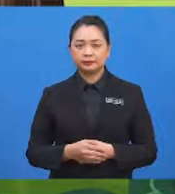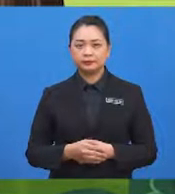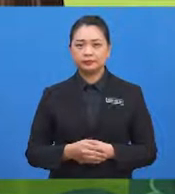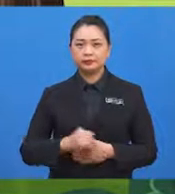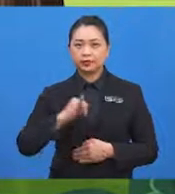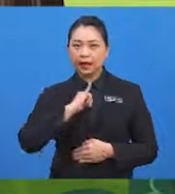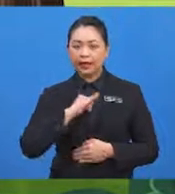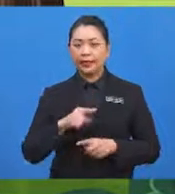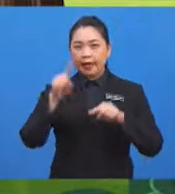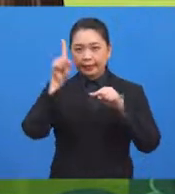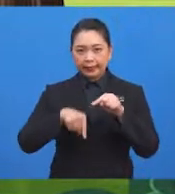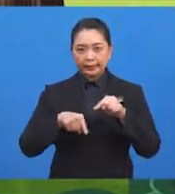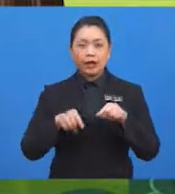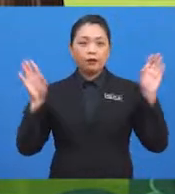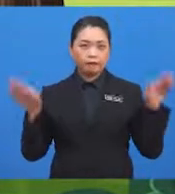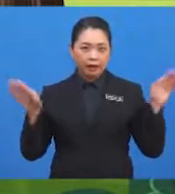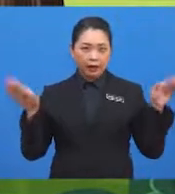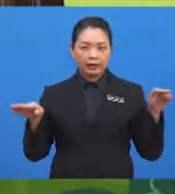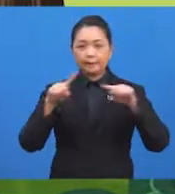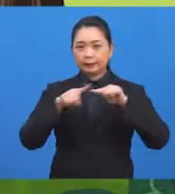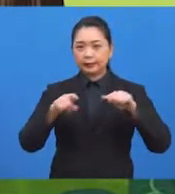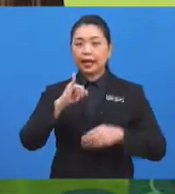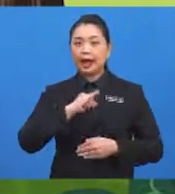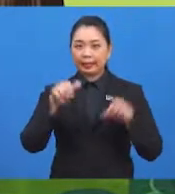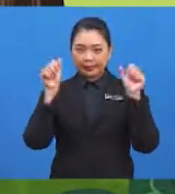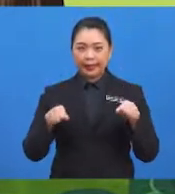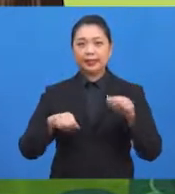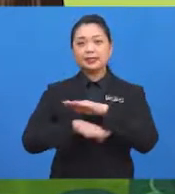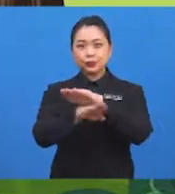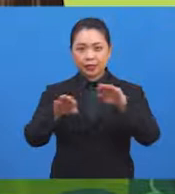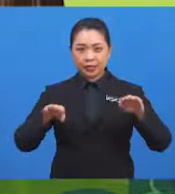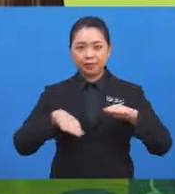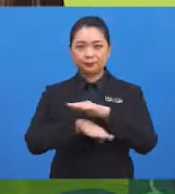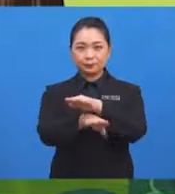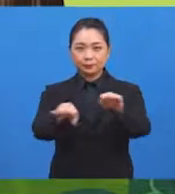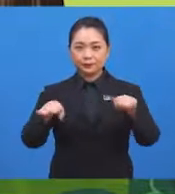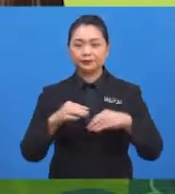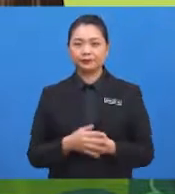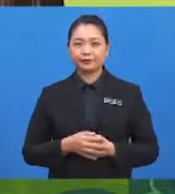I can't fly, but I can swim.